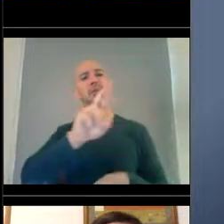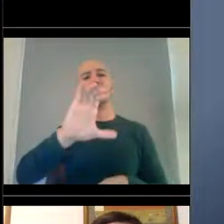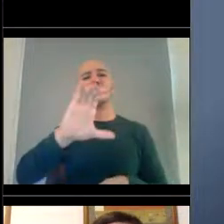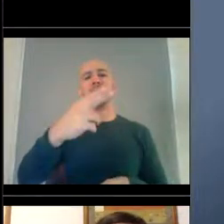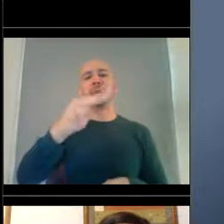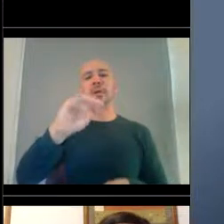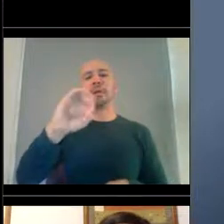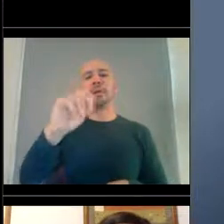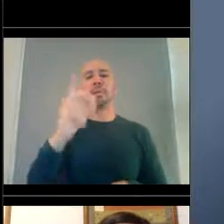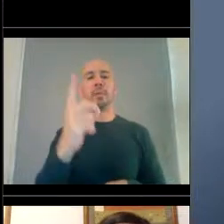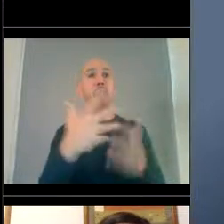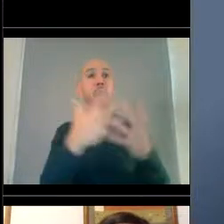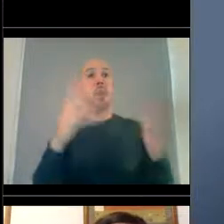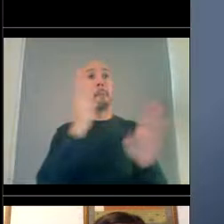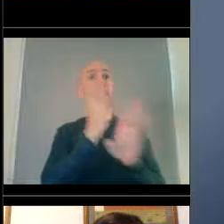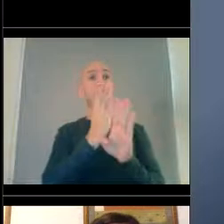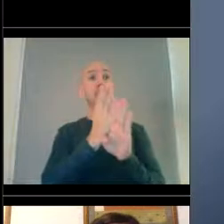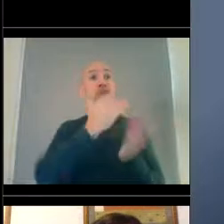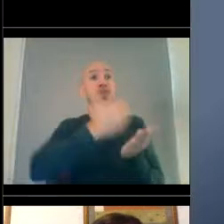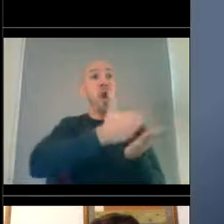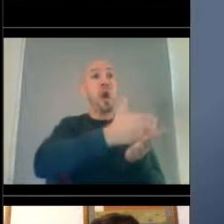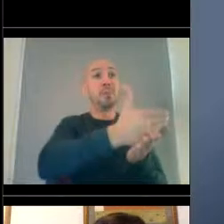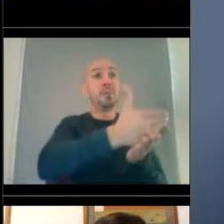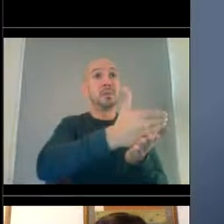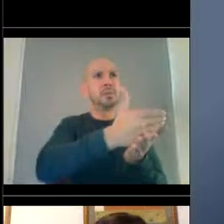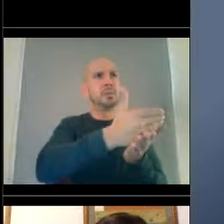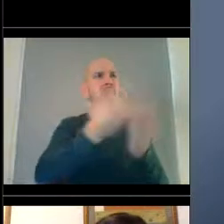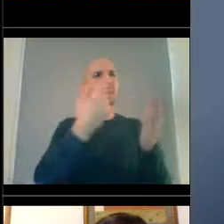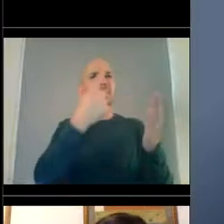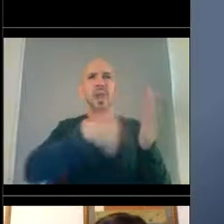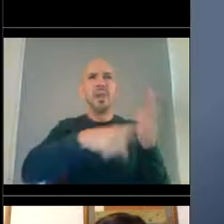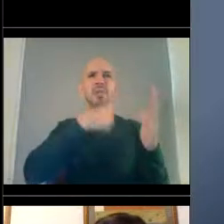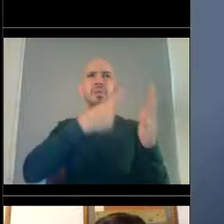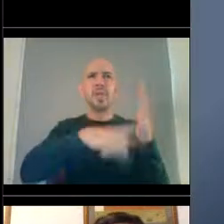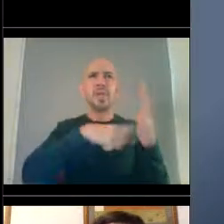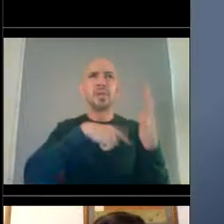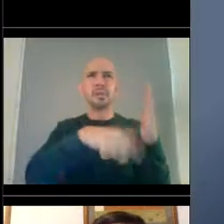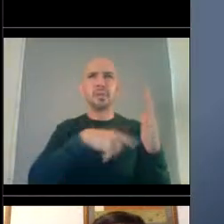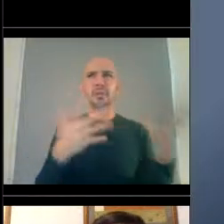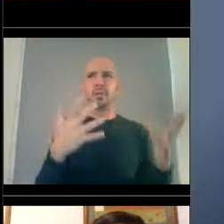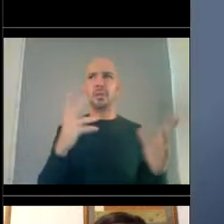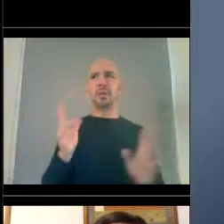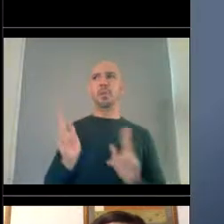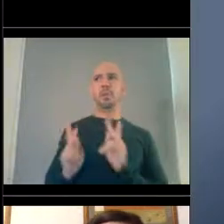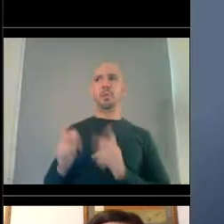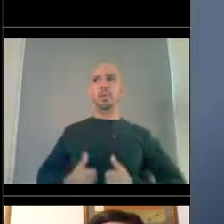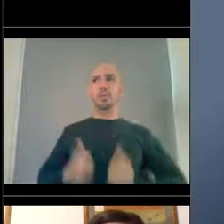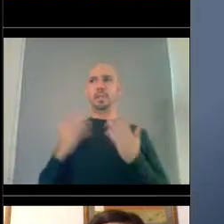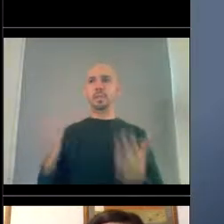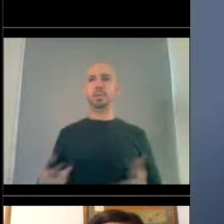been canceled completely leaving a lot of residents kind of stranded